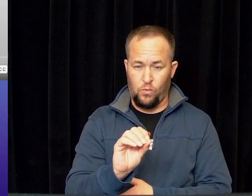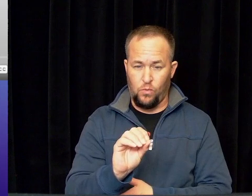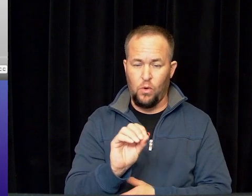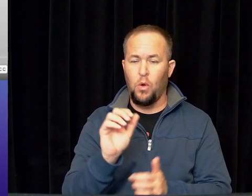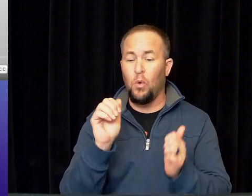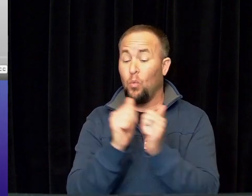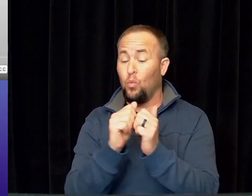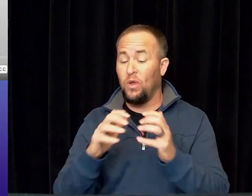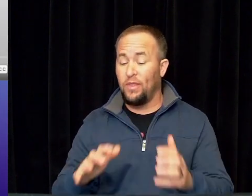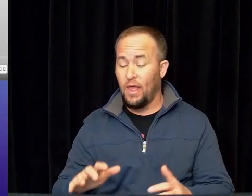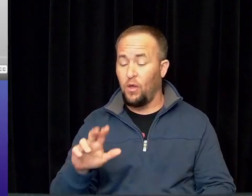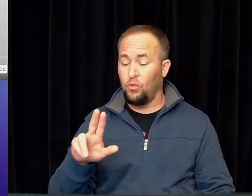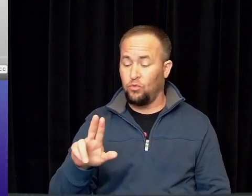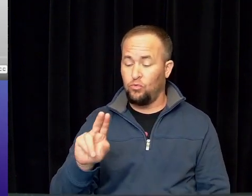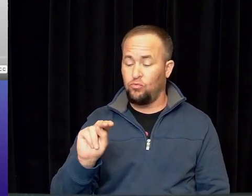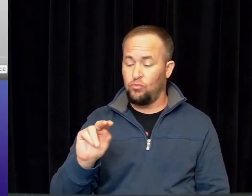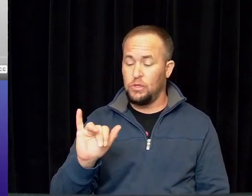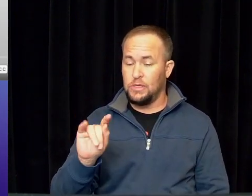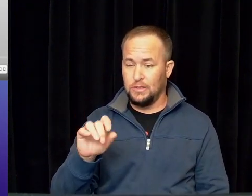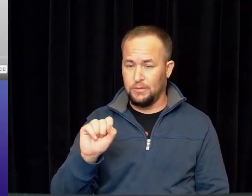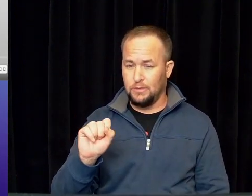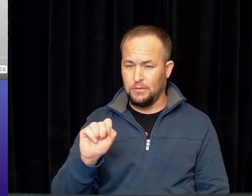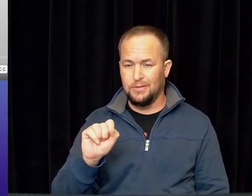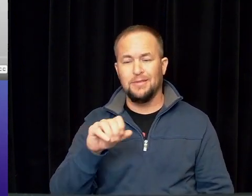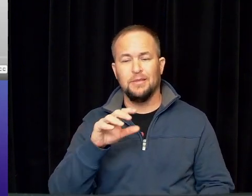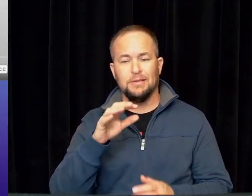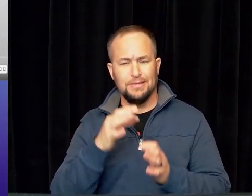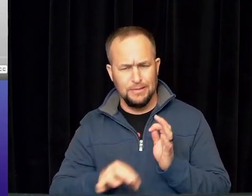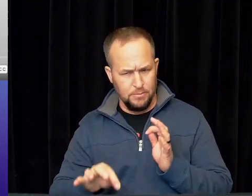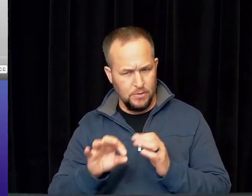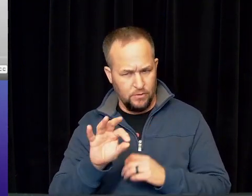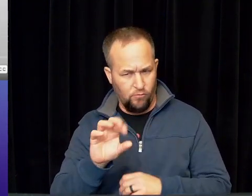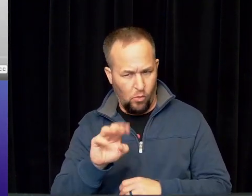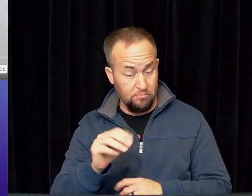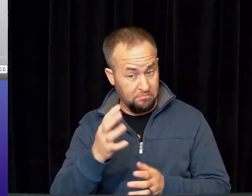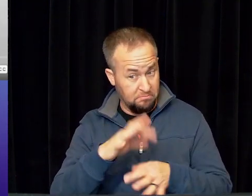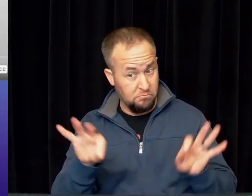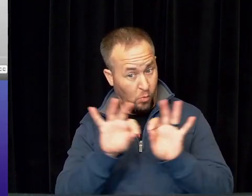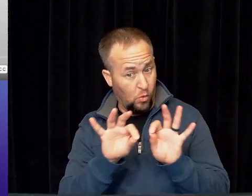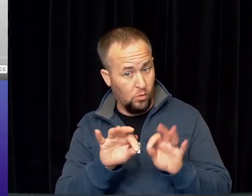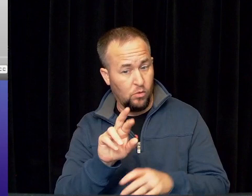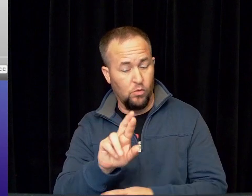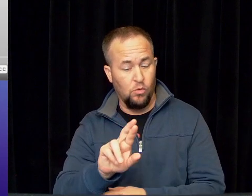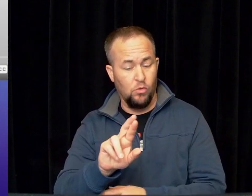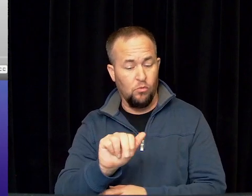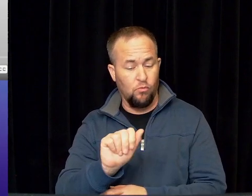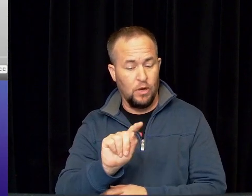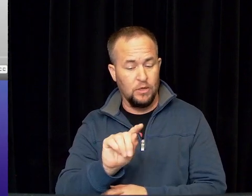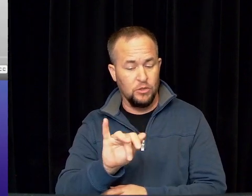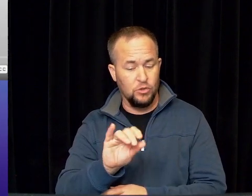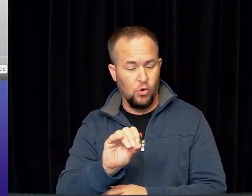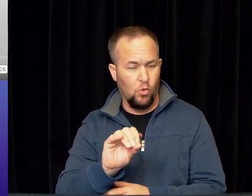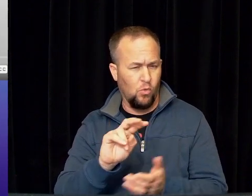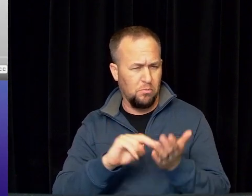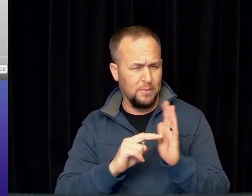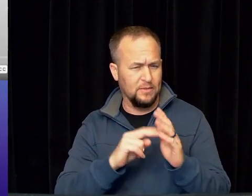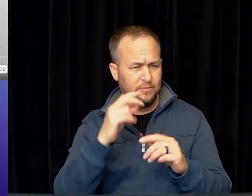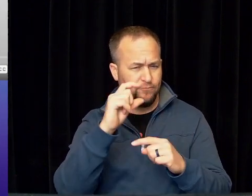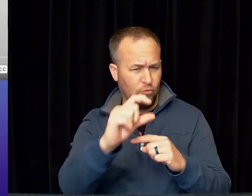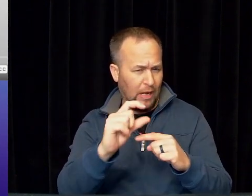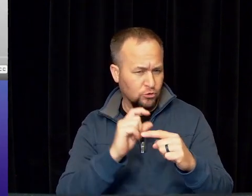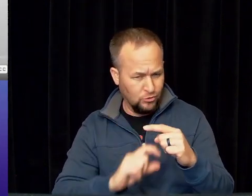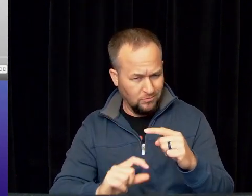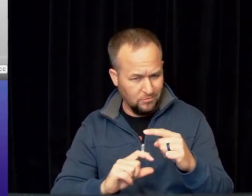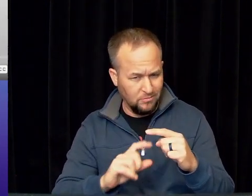without units in simplest form. So that's huge. Ratio is another word for a fraction. So let's go ahead and get started.